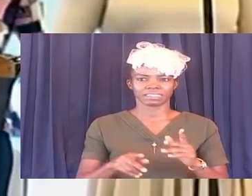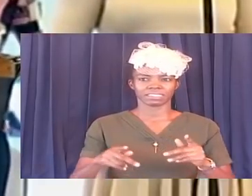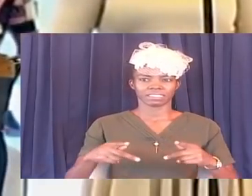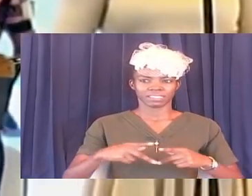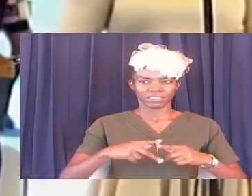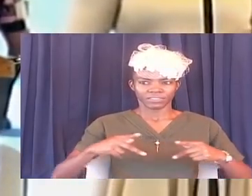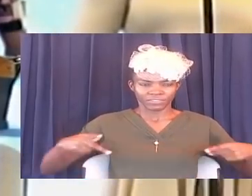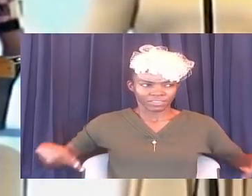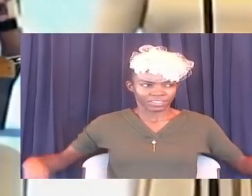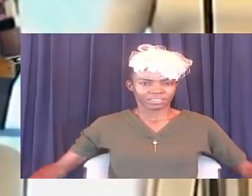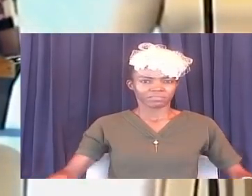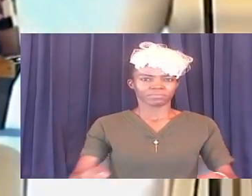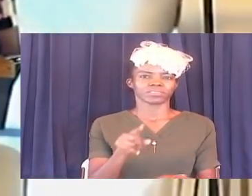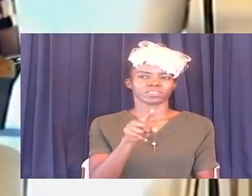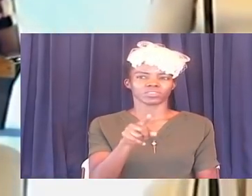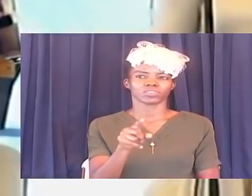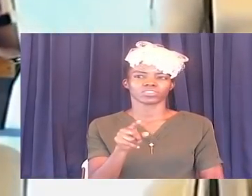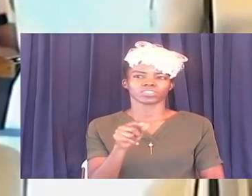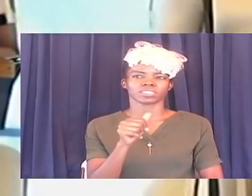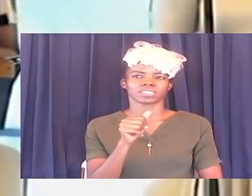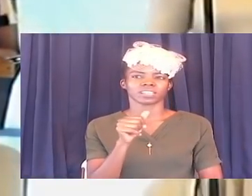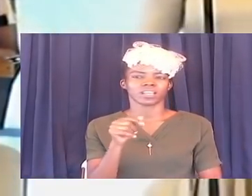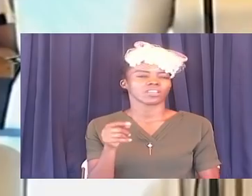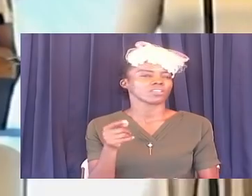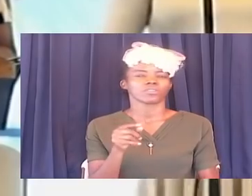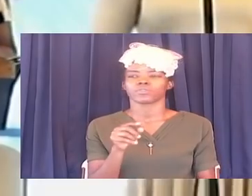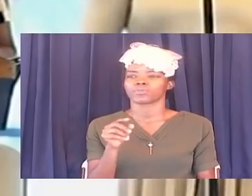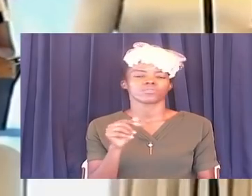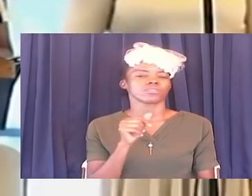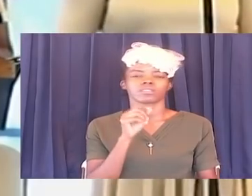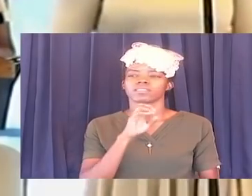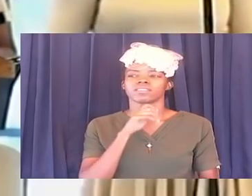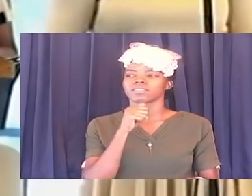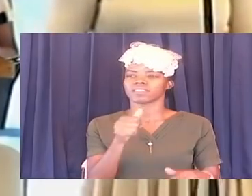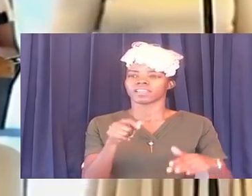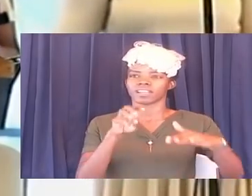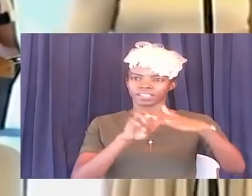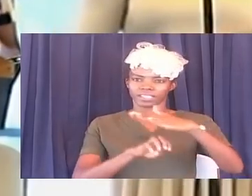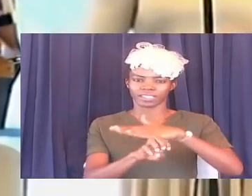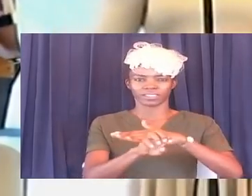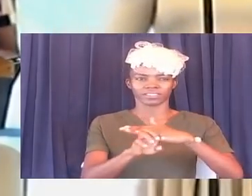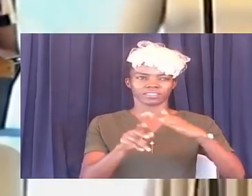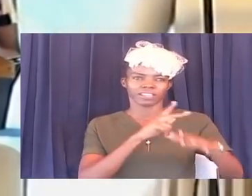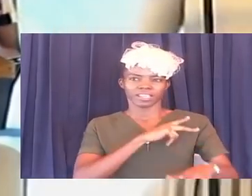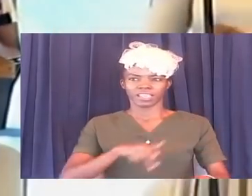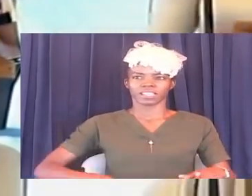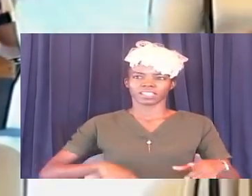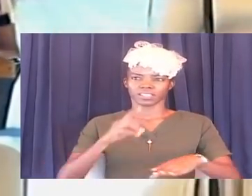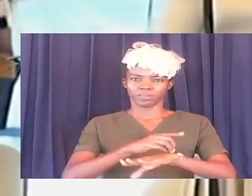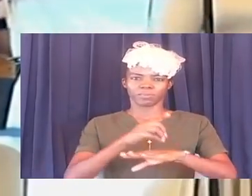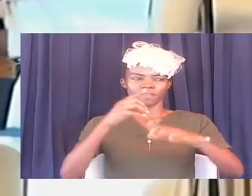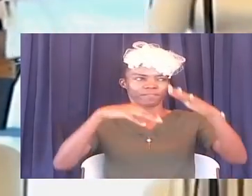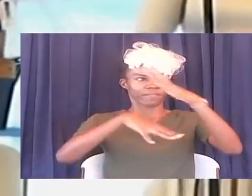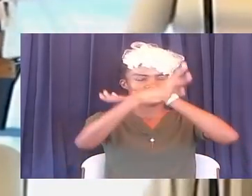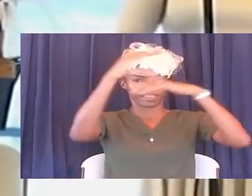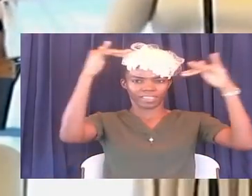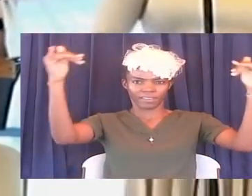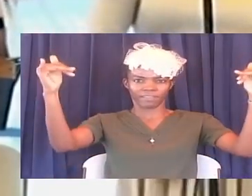no case enter into the kingdom of heaven." I'm going over to Matthew